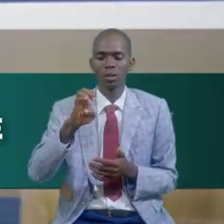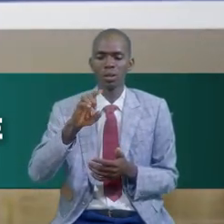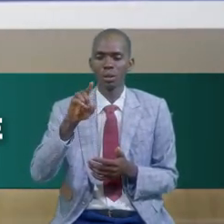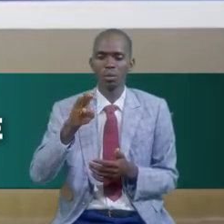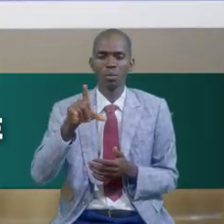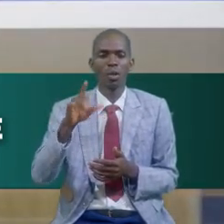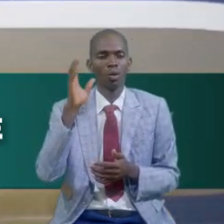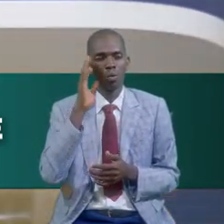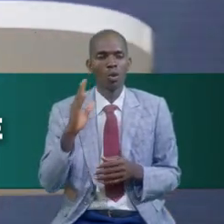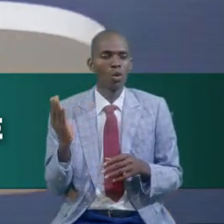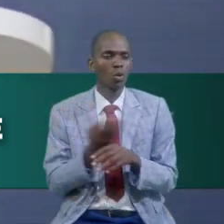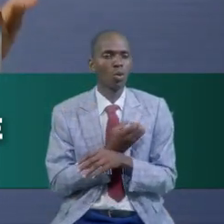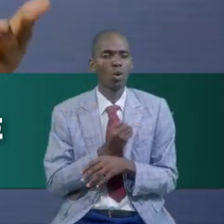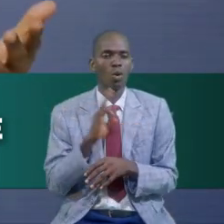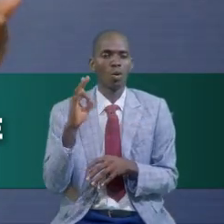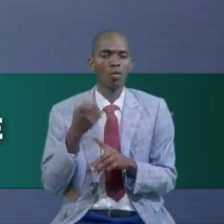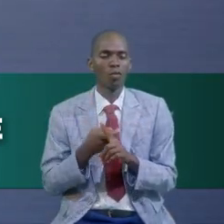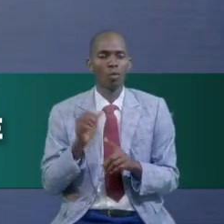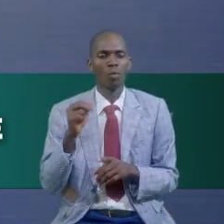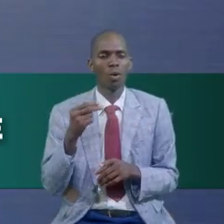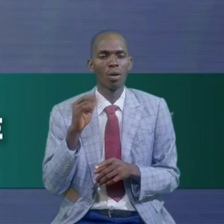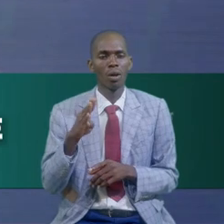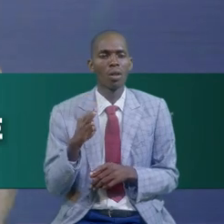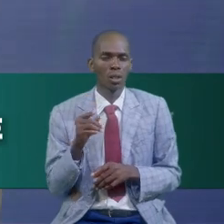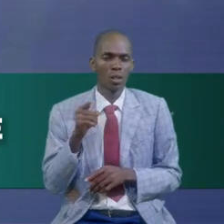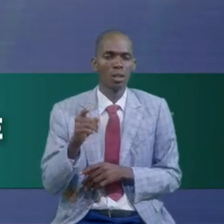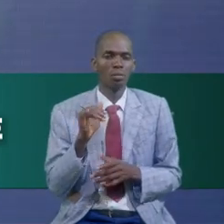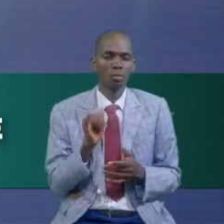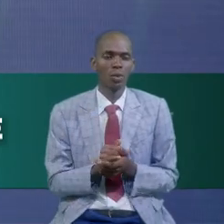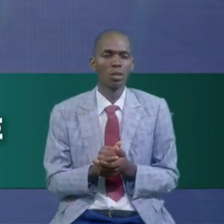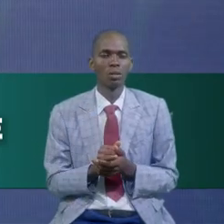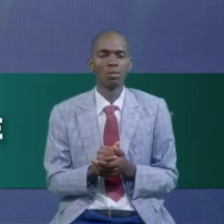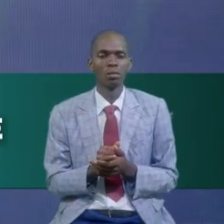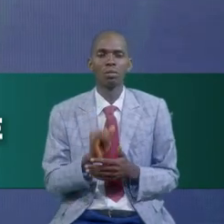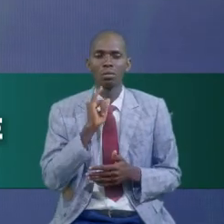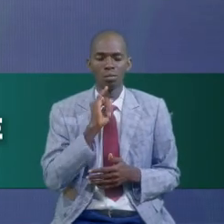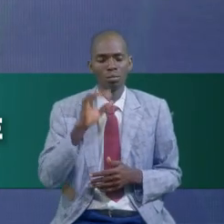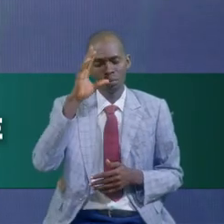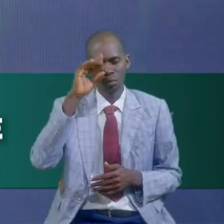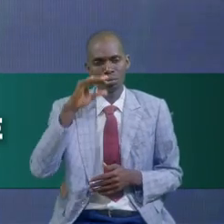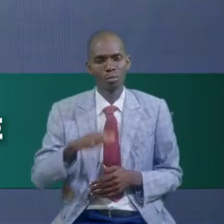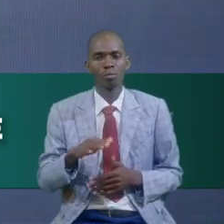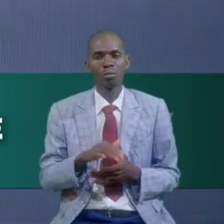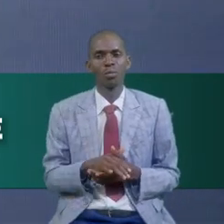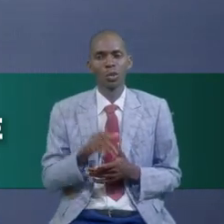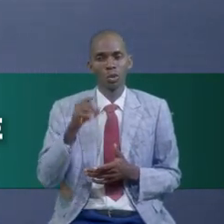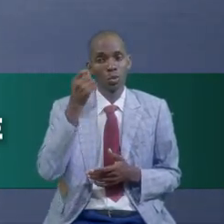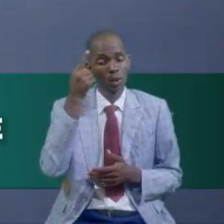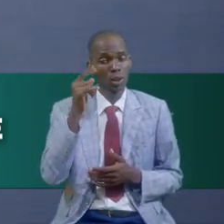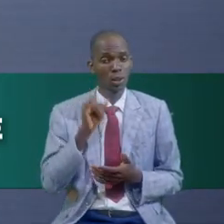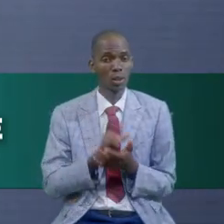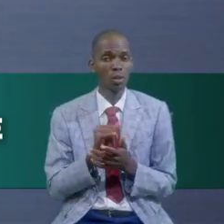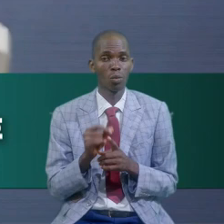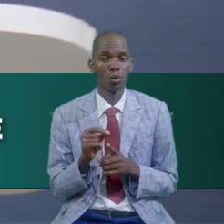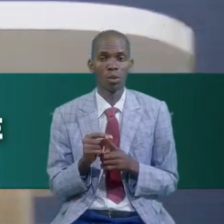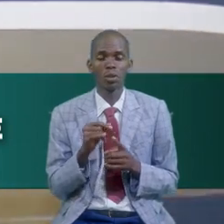Ahab him that pisseth against the wall. I'm sure you understand that. It's